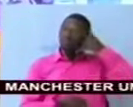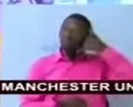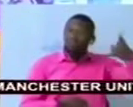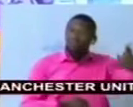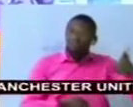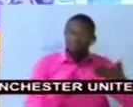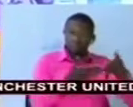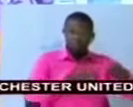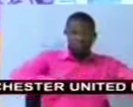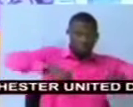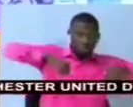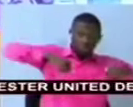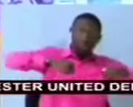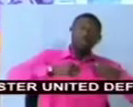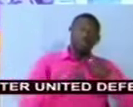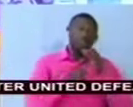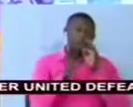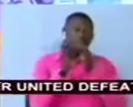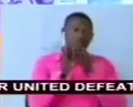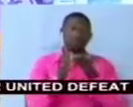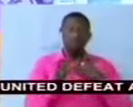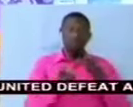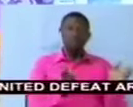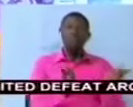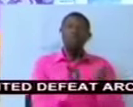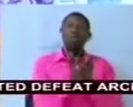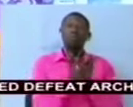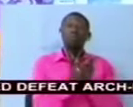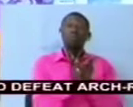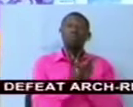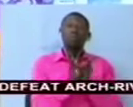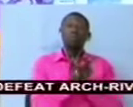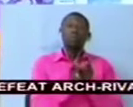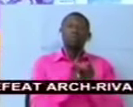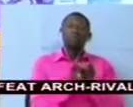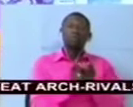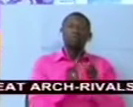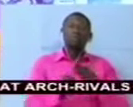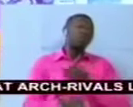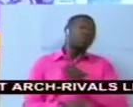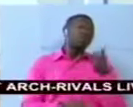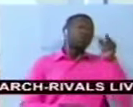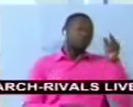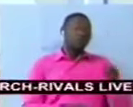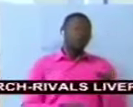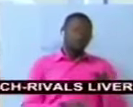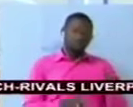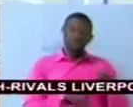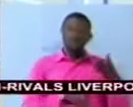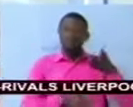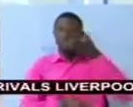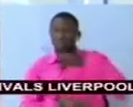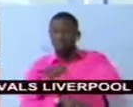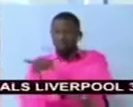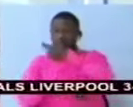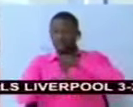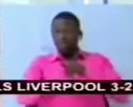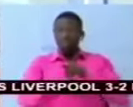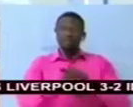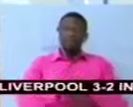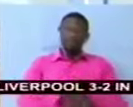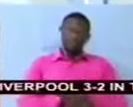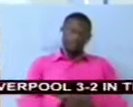told me that I'm letting him come with another person so that you can go to the scene. So not only did you speak to Lamin